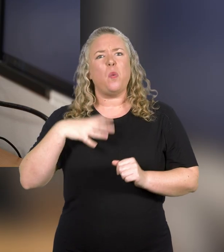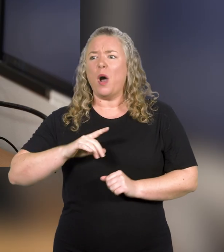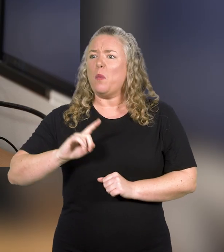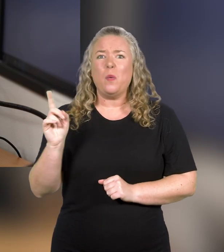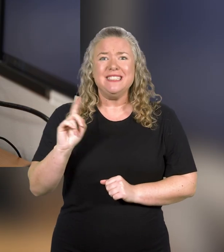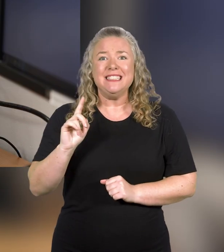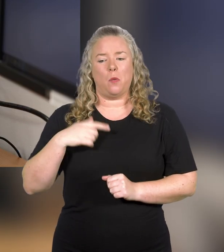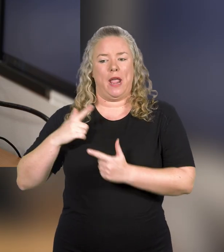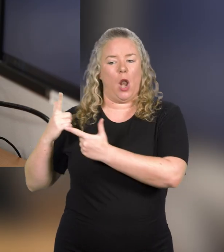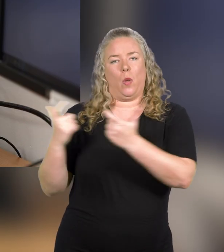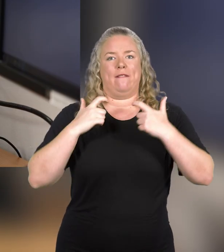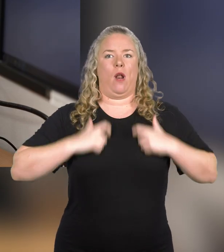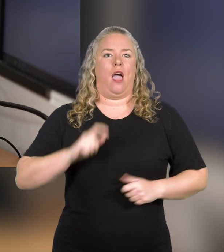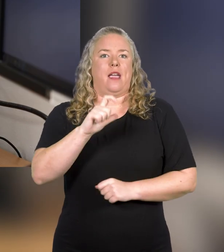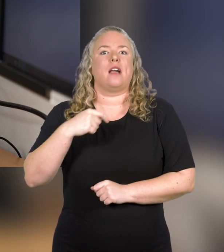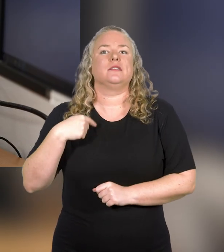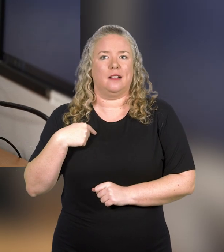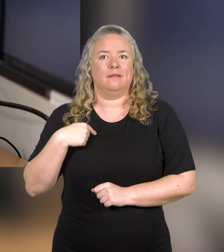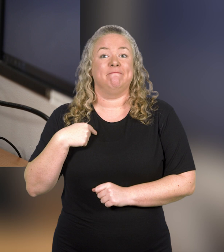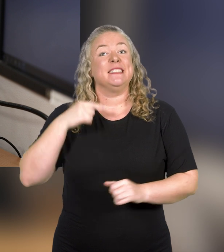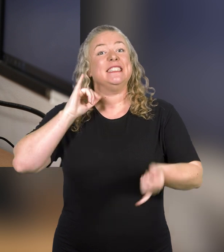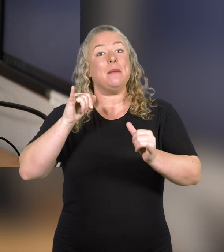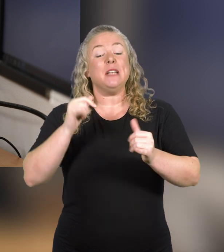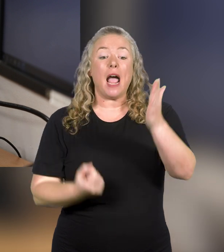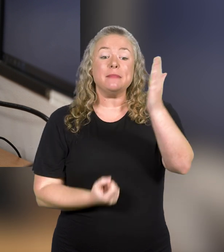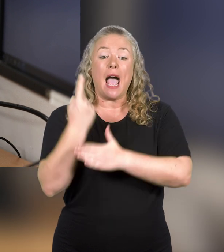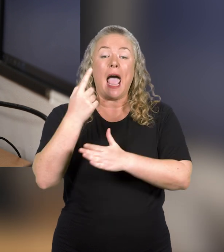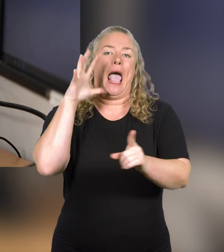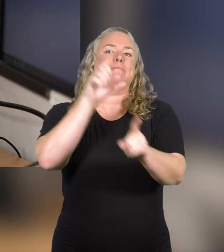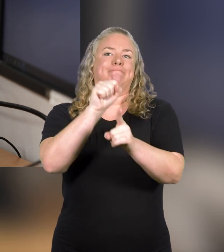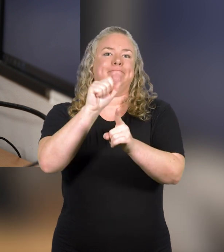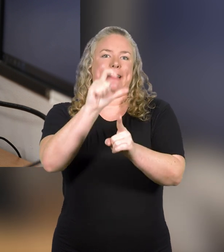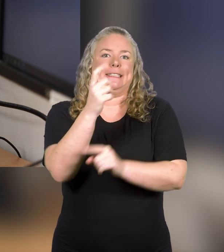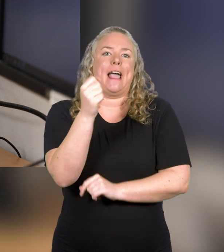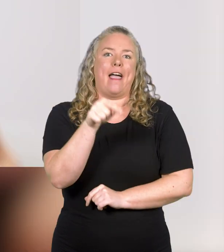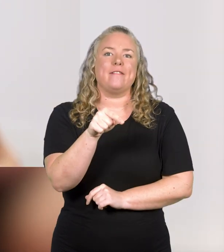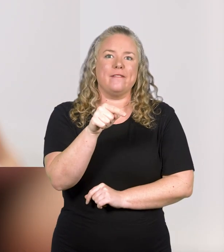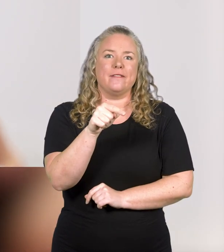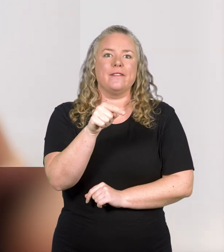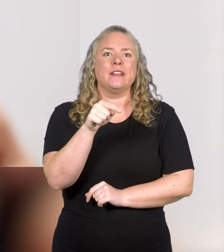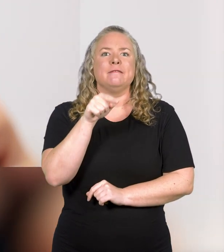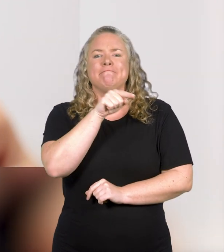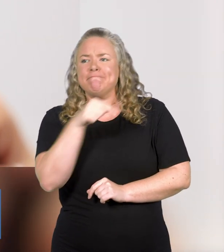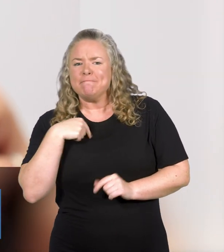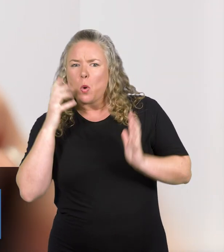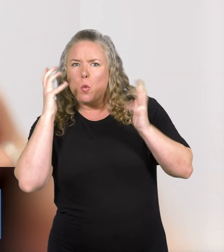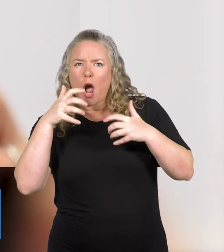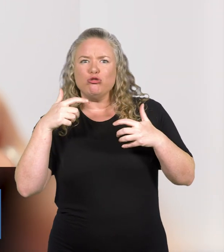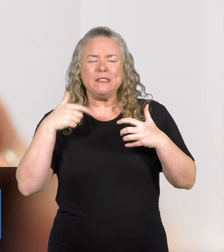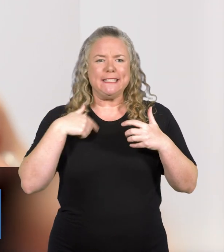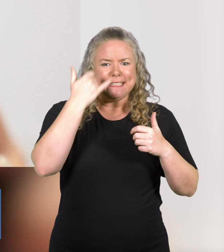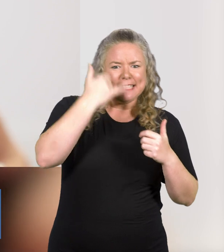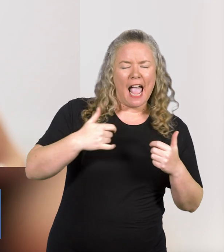health checks, we're looking for lung cancer. And so sometimes, unfortunately, we will find lung cancer. And